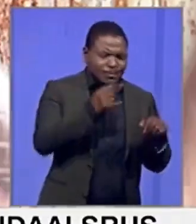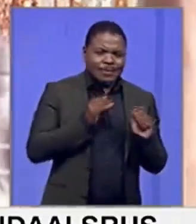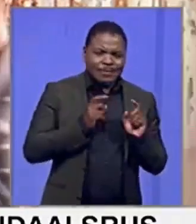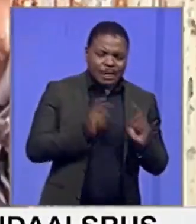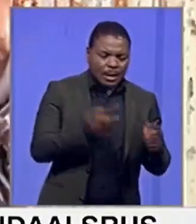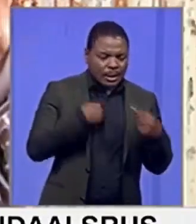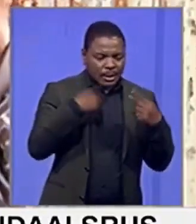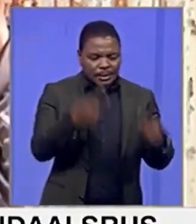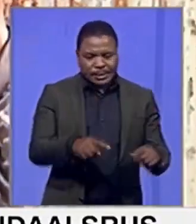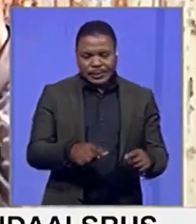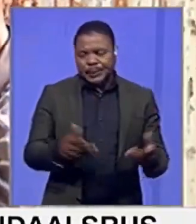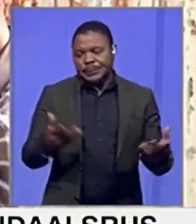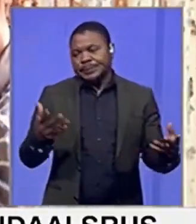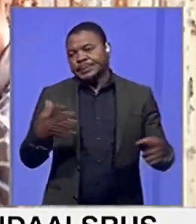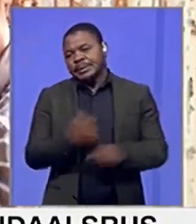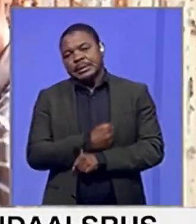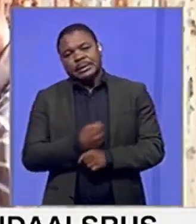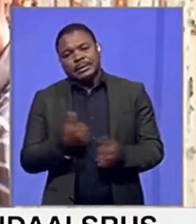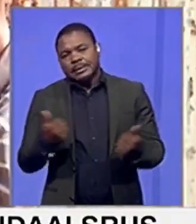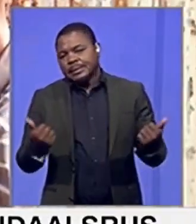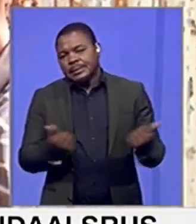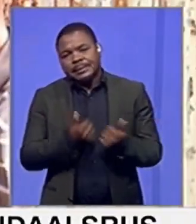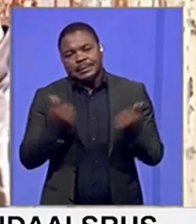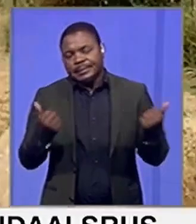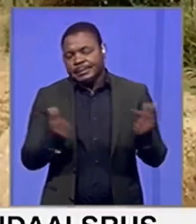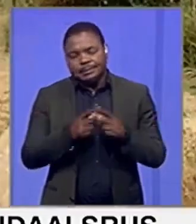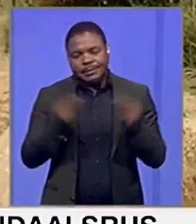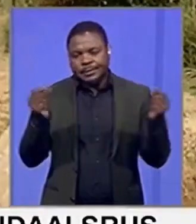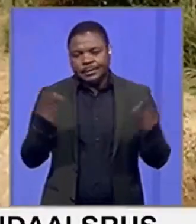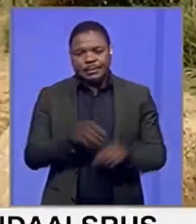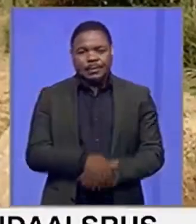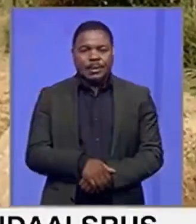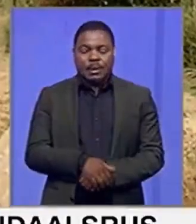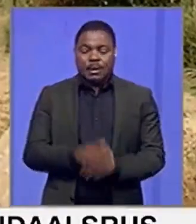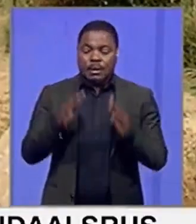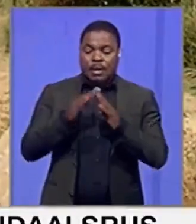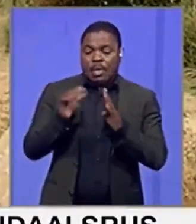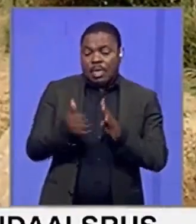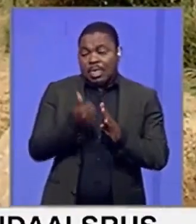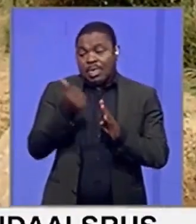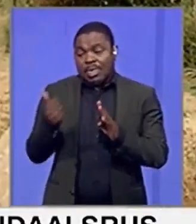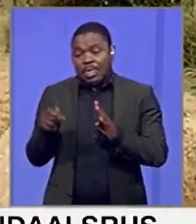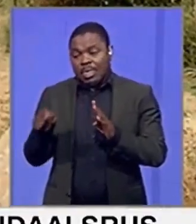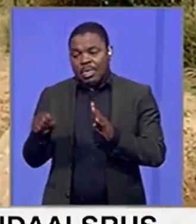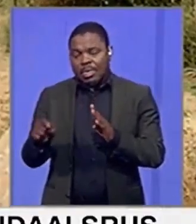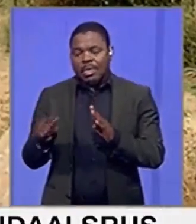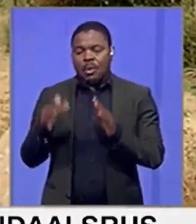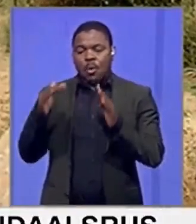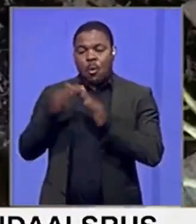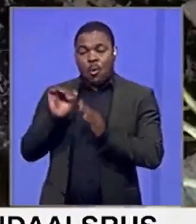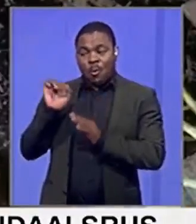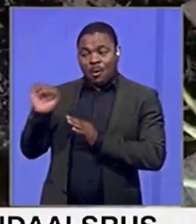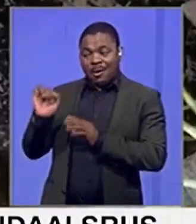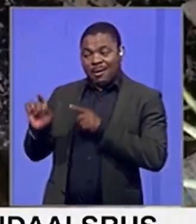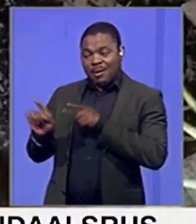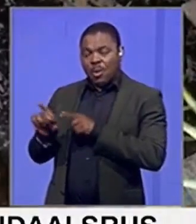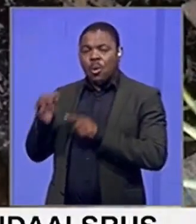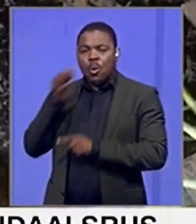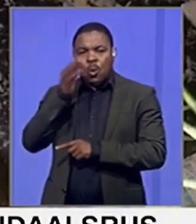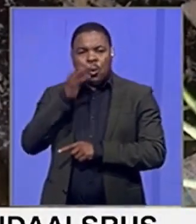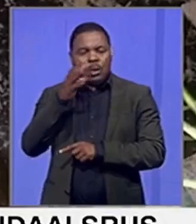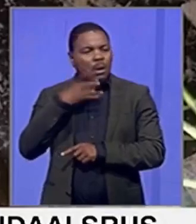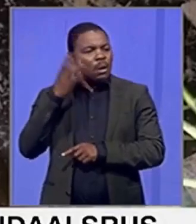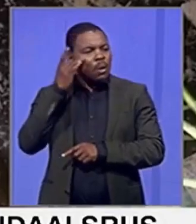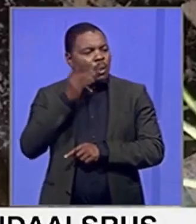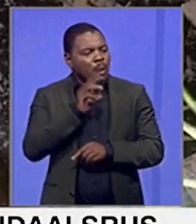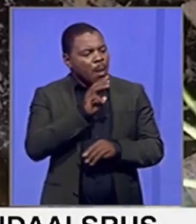mara khona se ke late moagišane yo tiragale yeo e tlhagilego ka gona o rutsošitšwe ke mokgoši